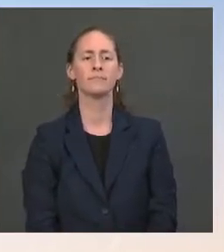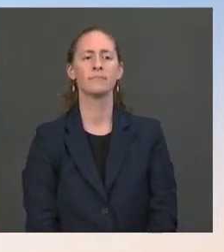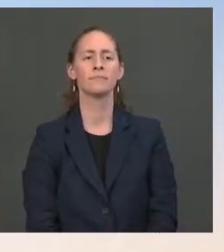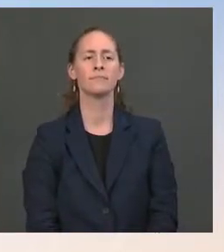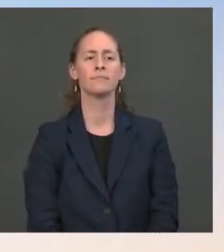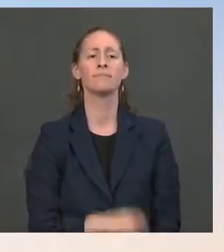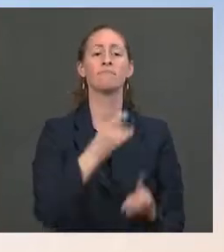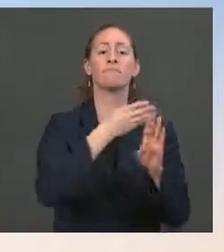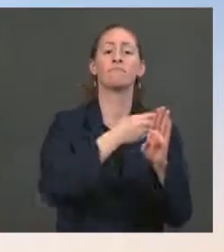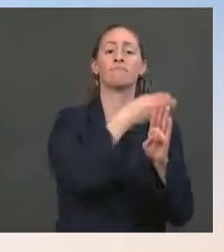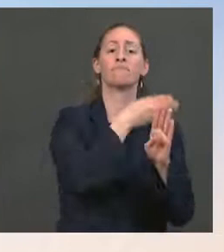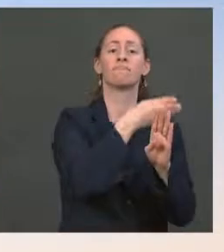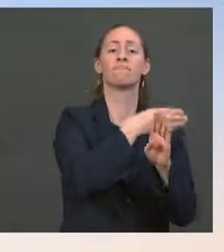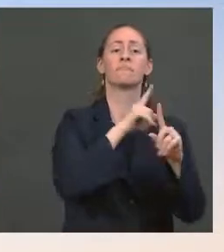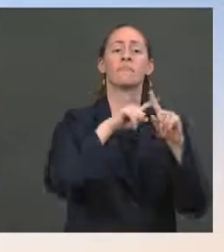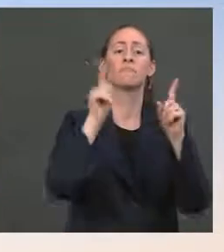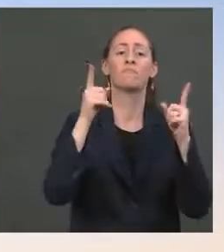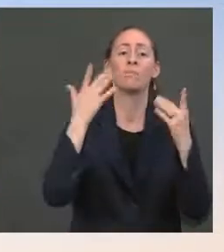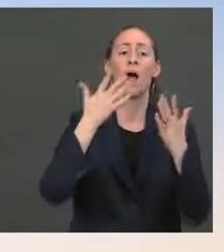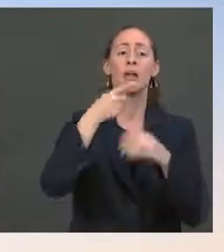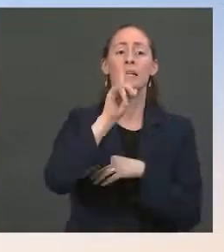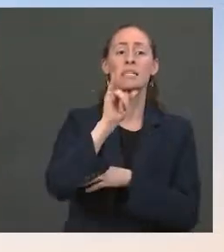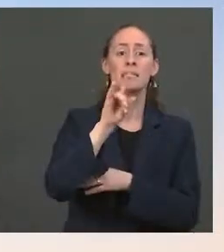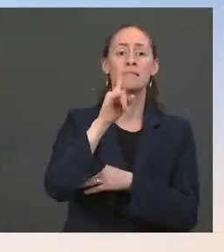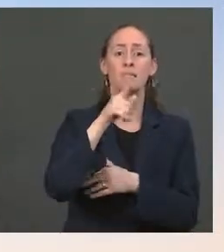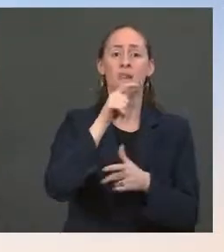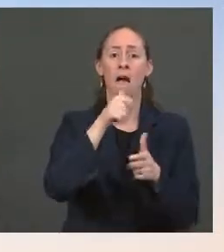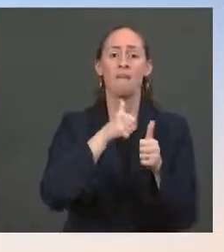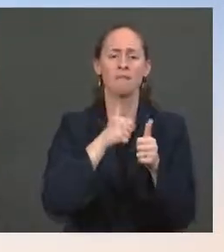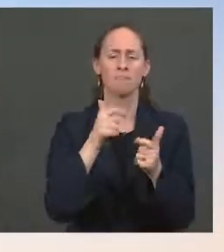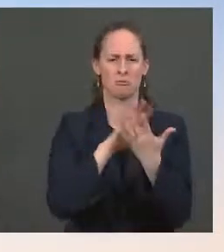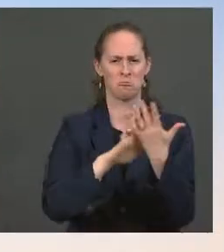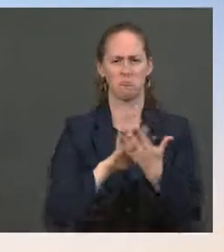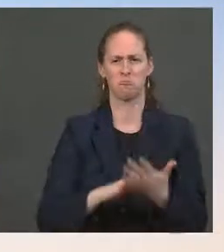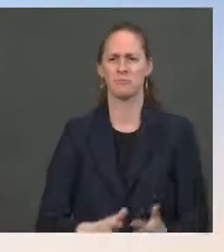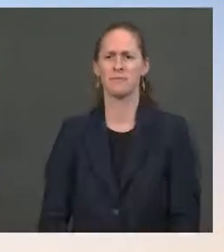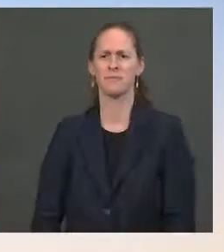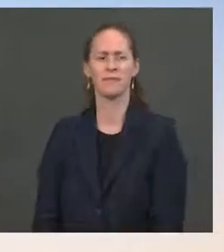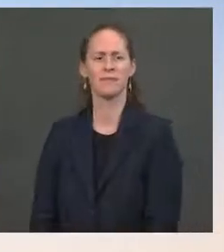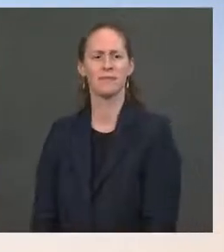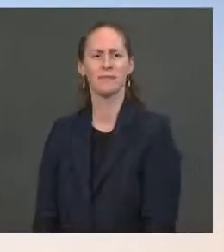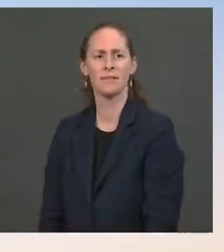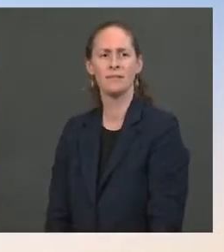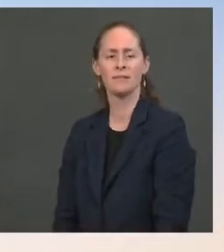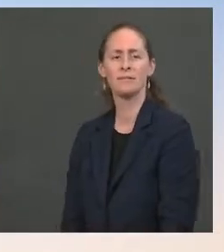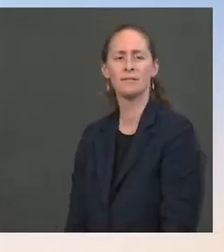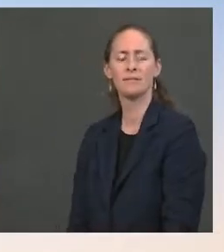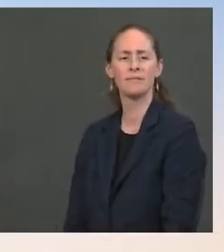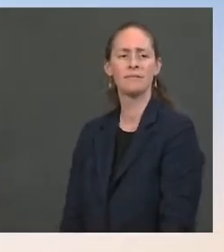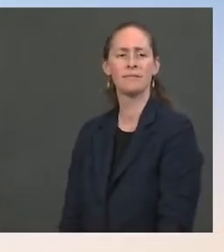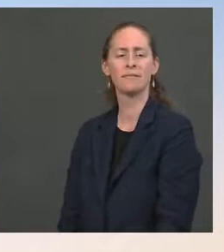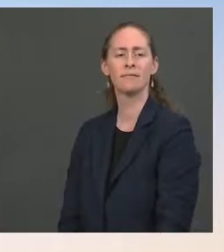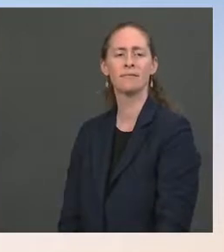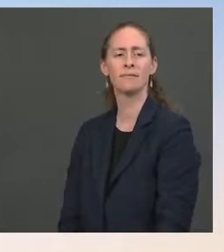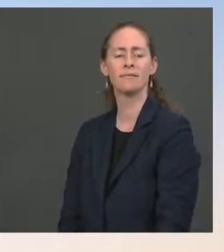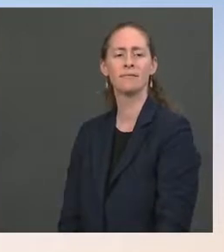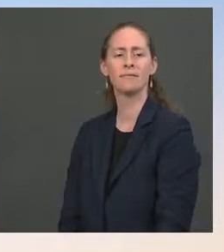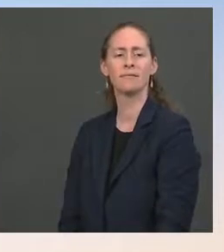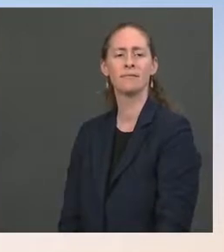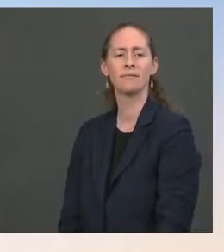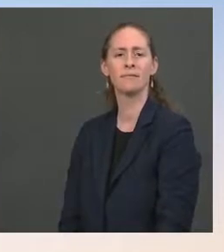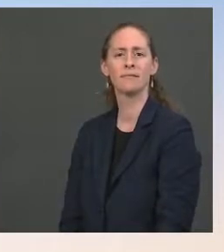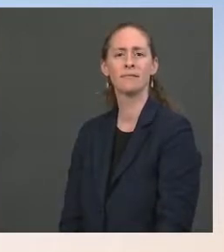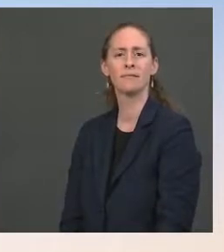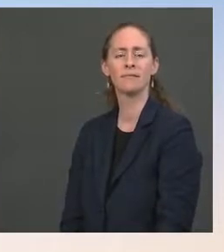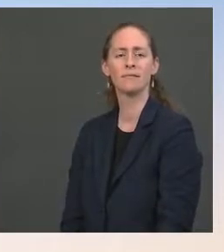to give you an example. Go ahead, Eugene. Thanks, Jen. Any update on the Department of Education's look at whether or not the